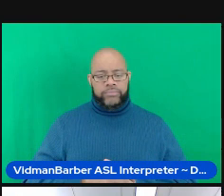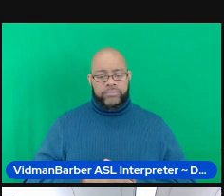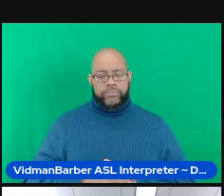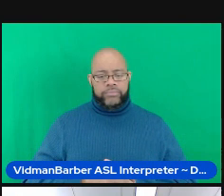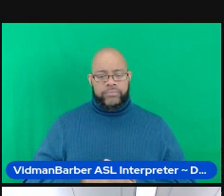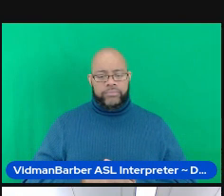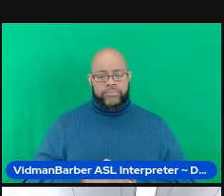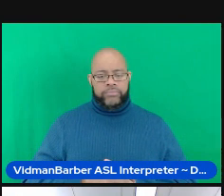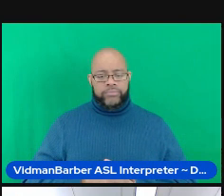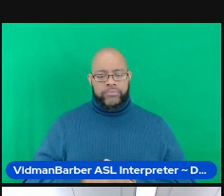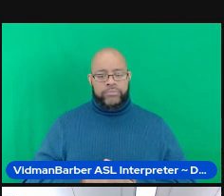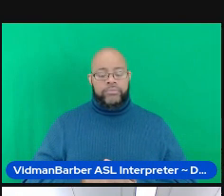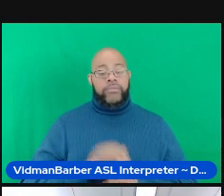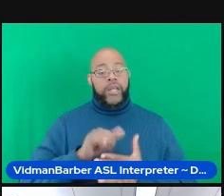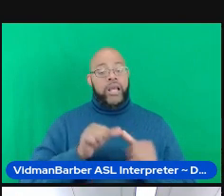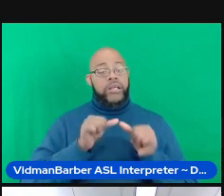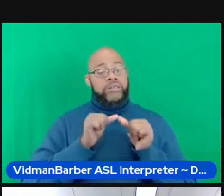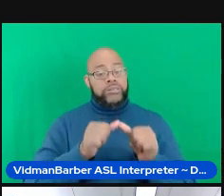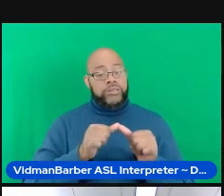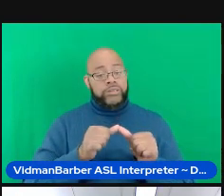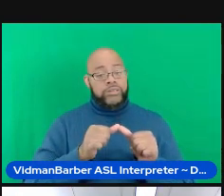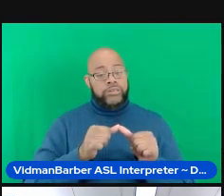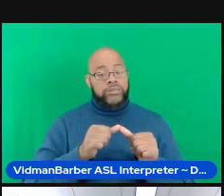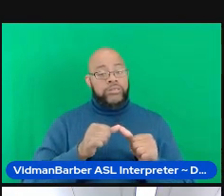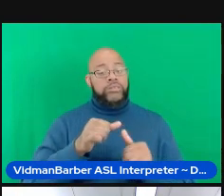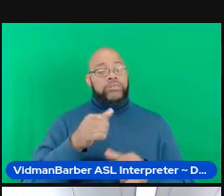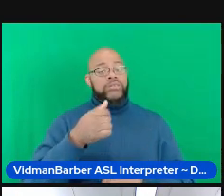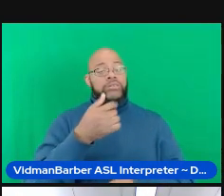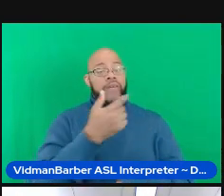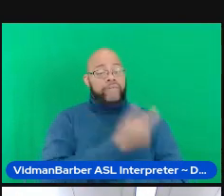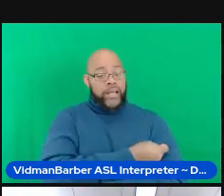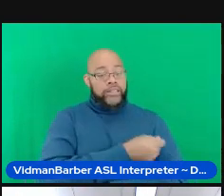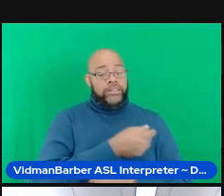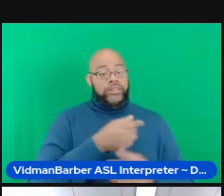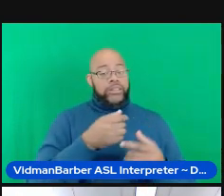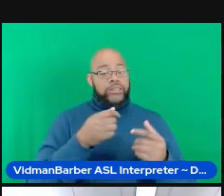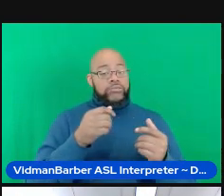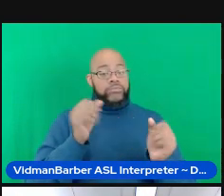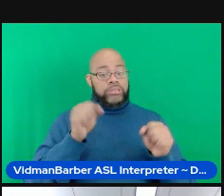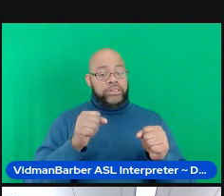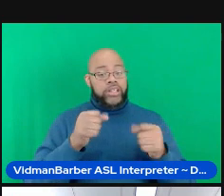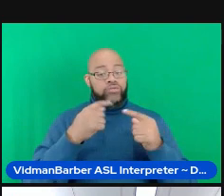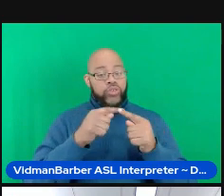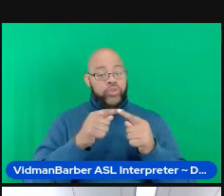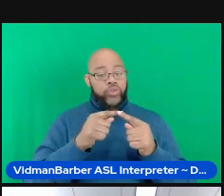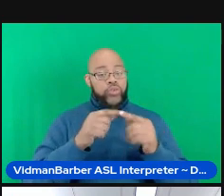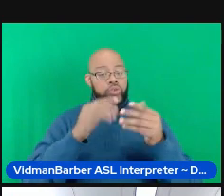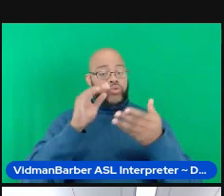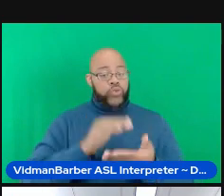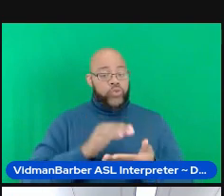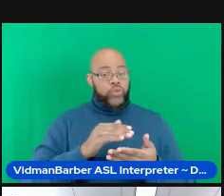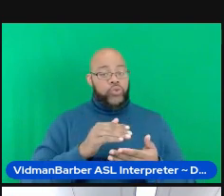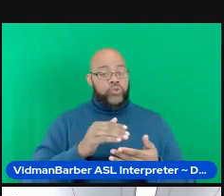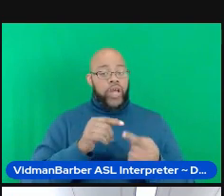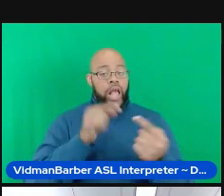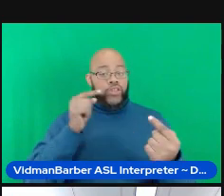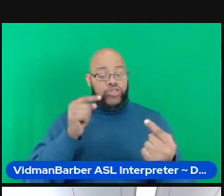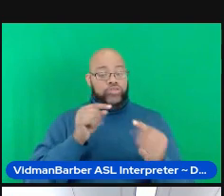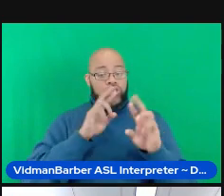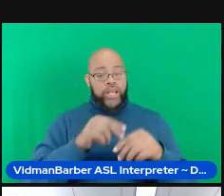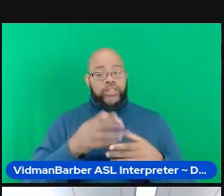the components of vaccines that are being implicated to induce allergic reactions